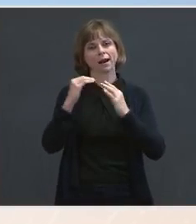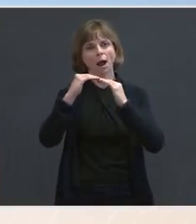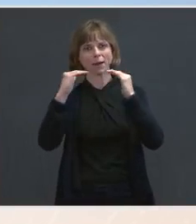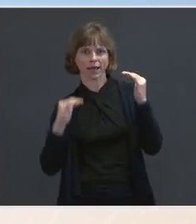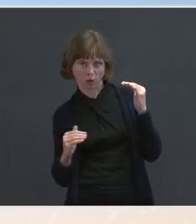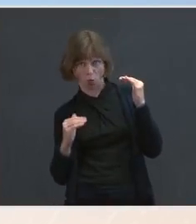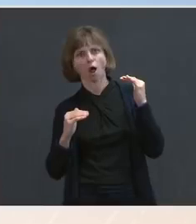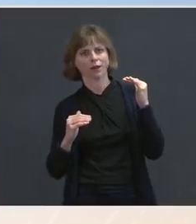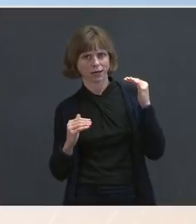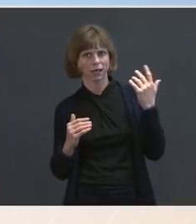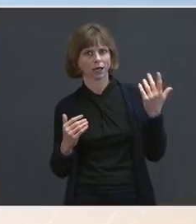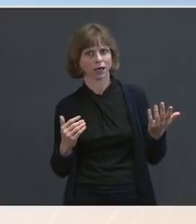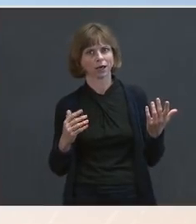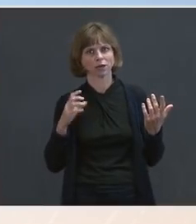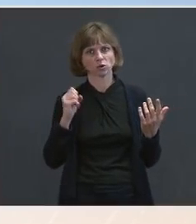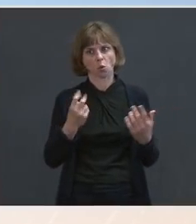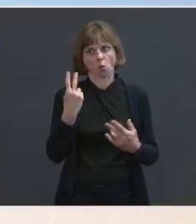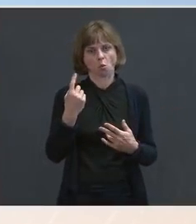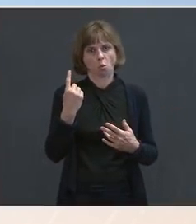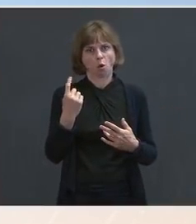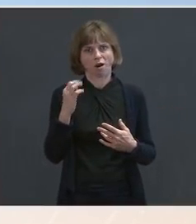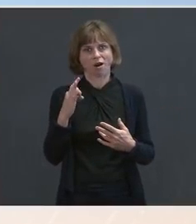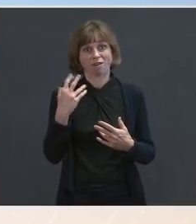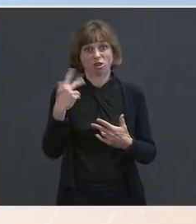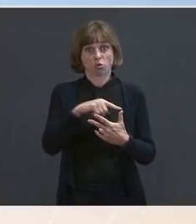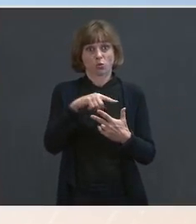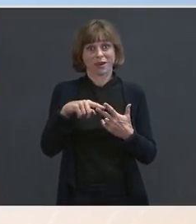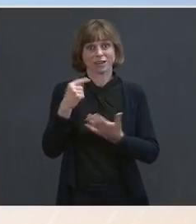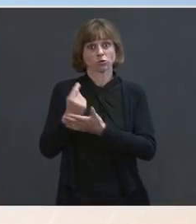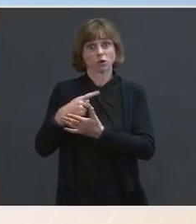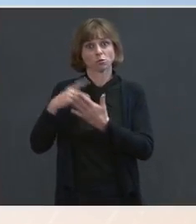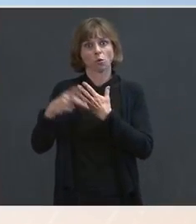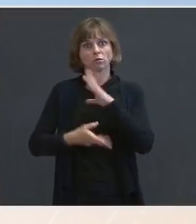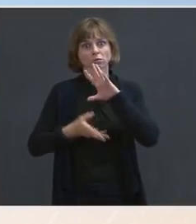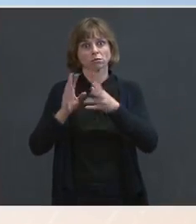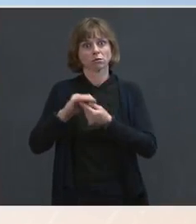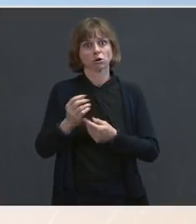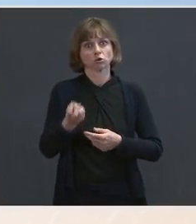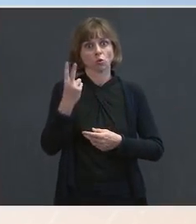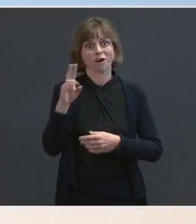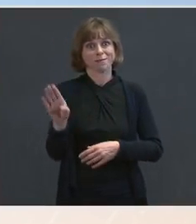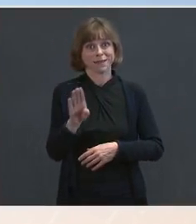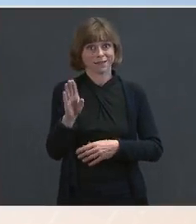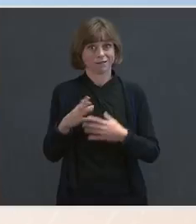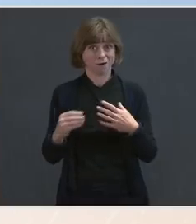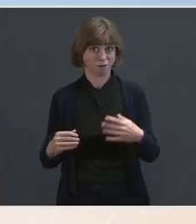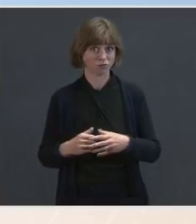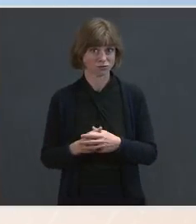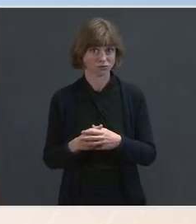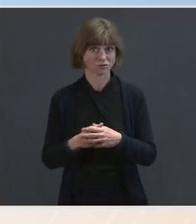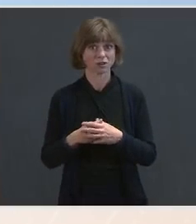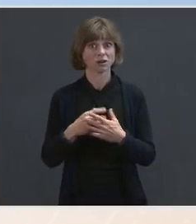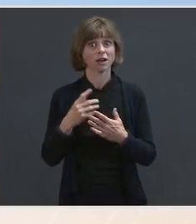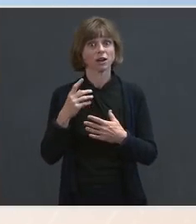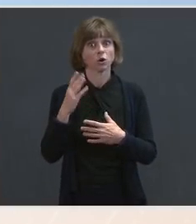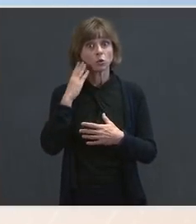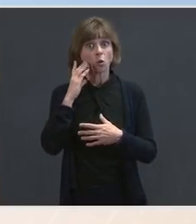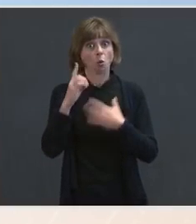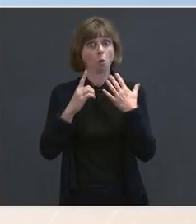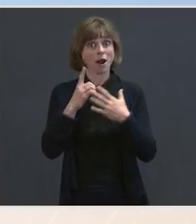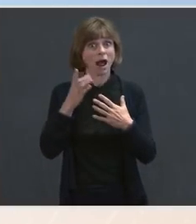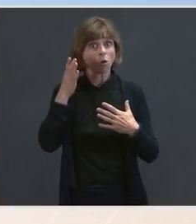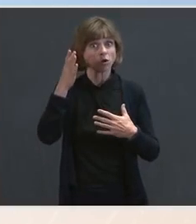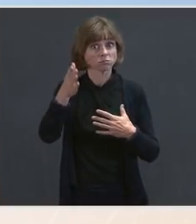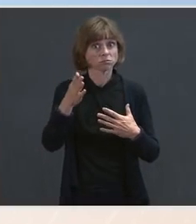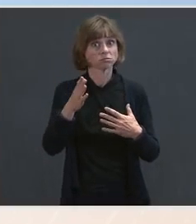3 Treasury programs totaling about $12 billion. As you also know, in an hour or so, the President, the Vice President, and the